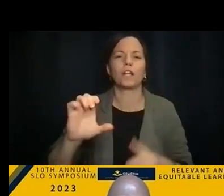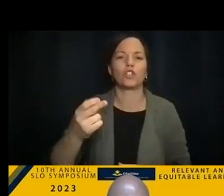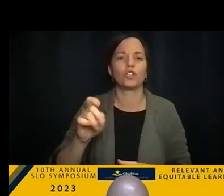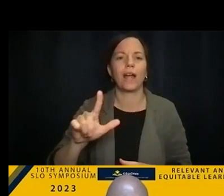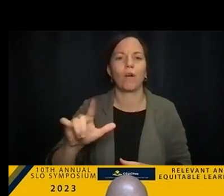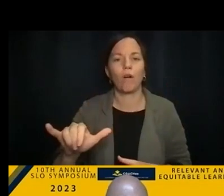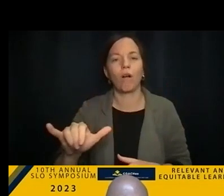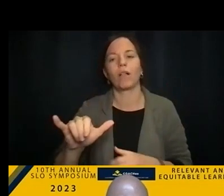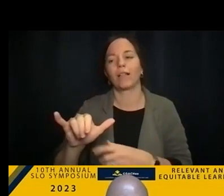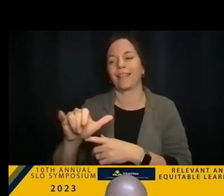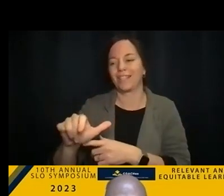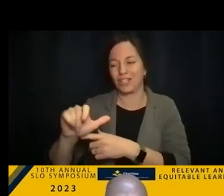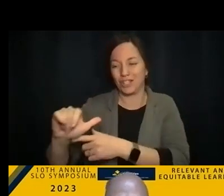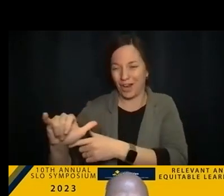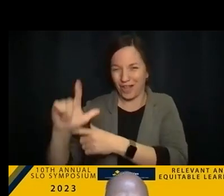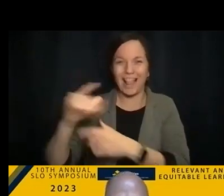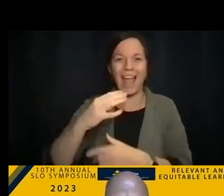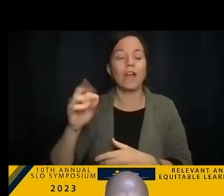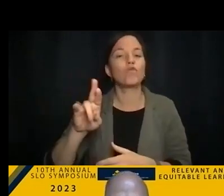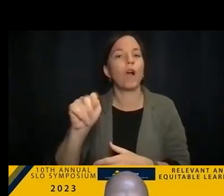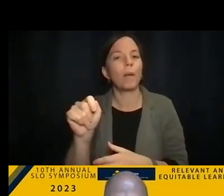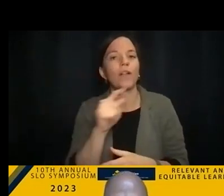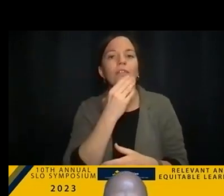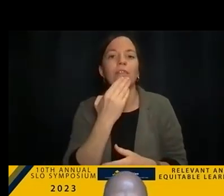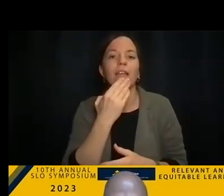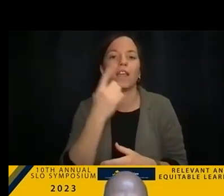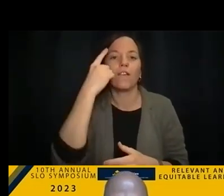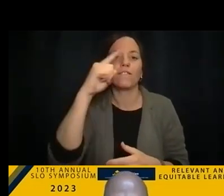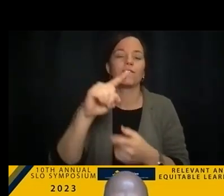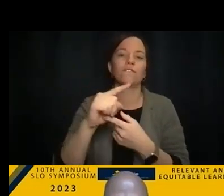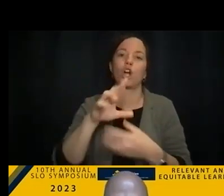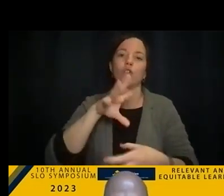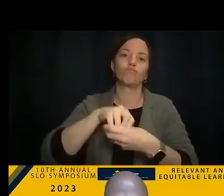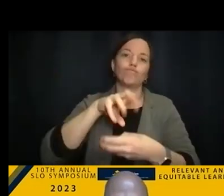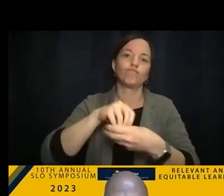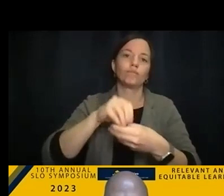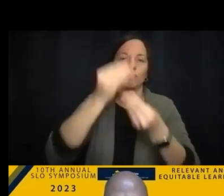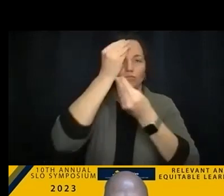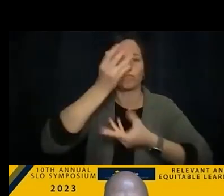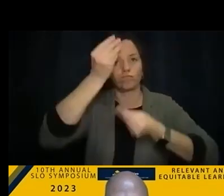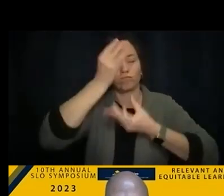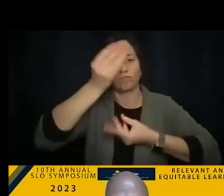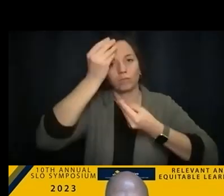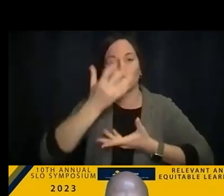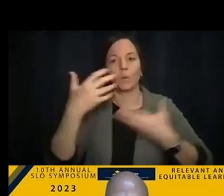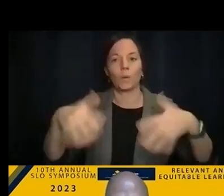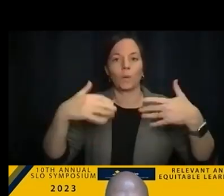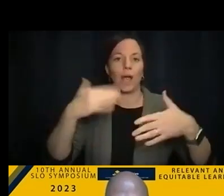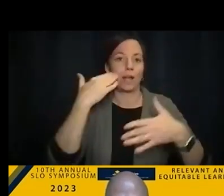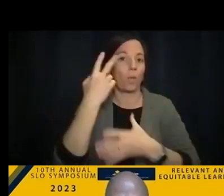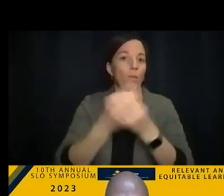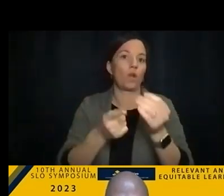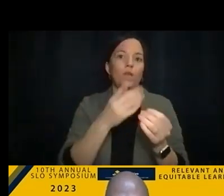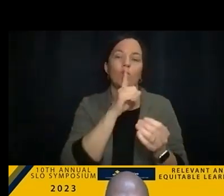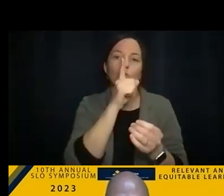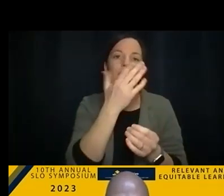for spending time with us, for answering our questions and for bringing so much information to us, because I know that both of you are doing a lot of really